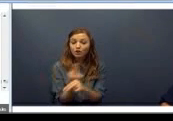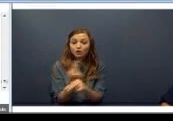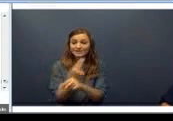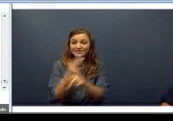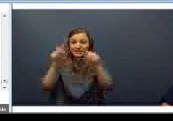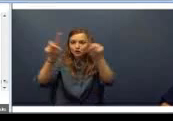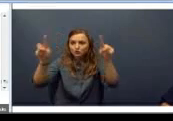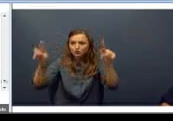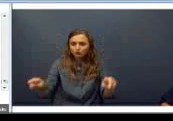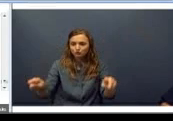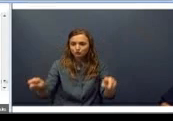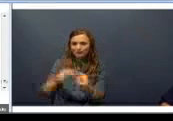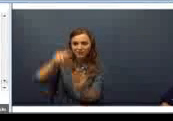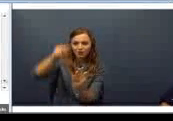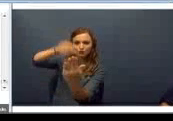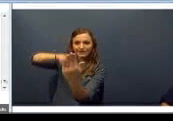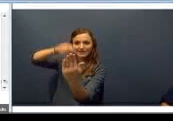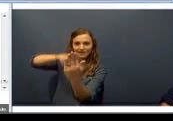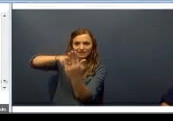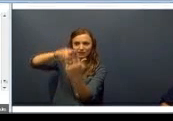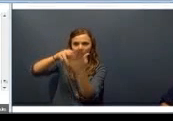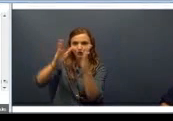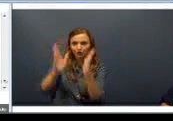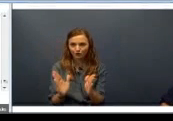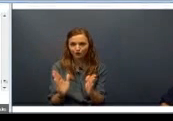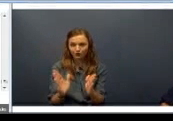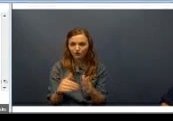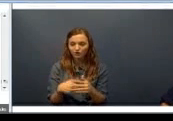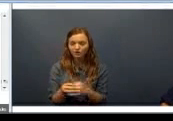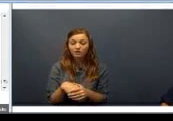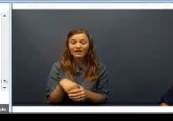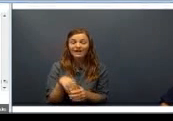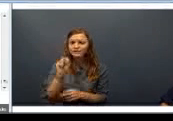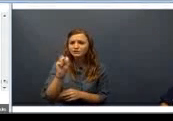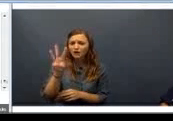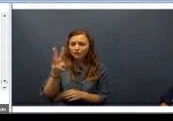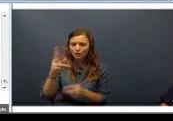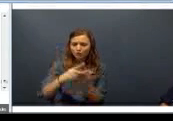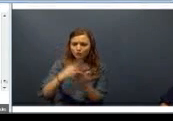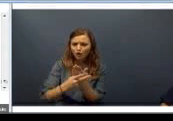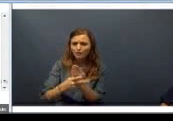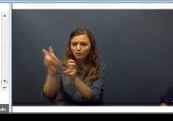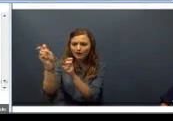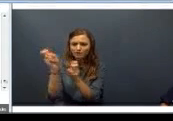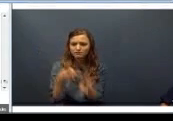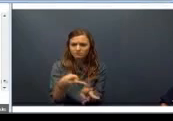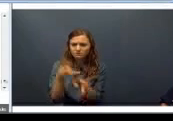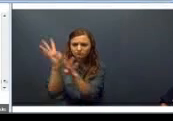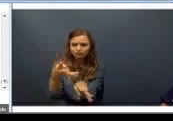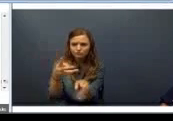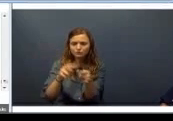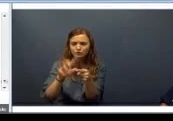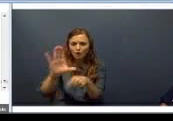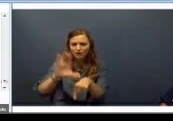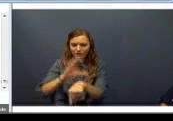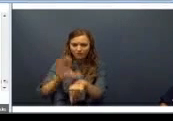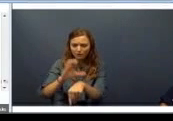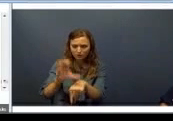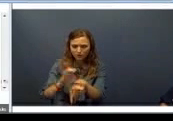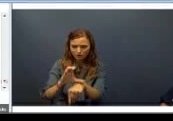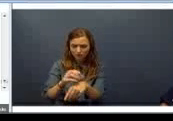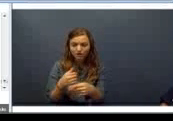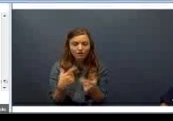access web content or to access any computer content. And a screen reader is basically a software program you can install